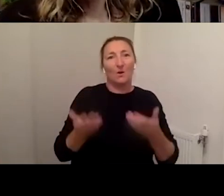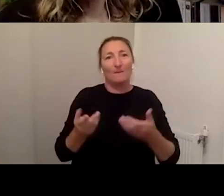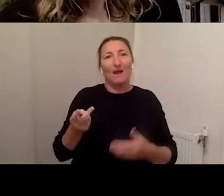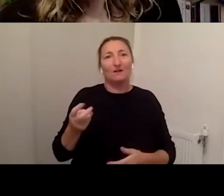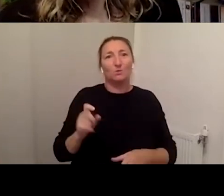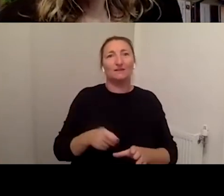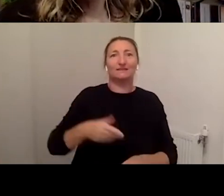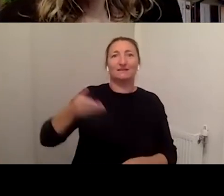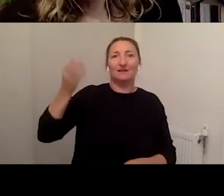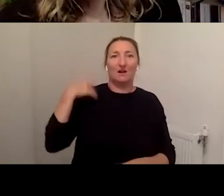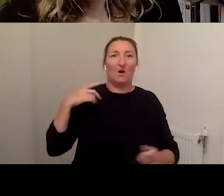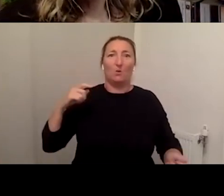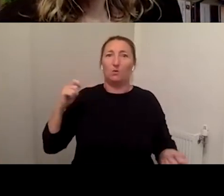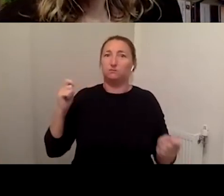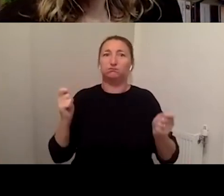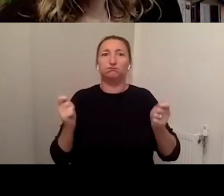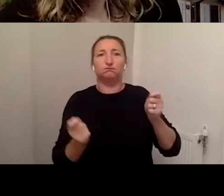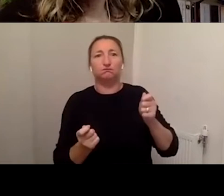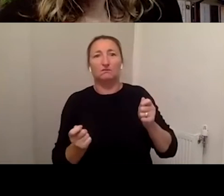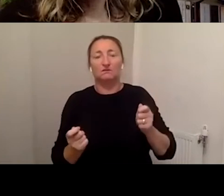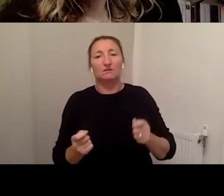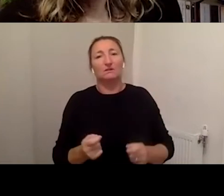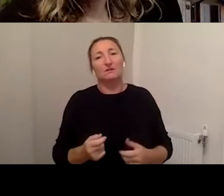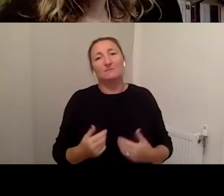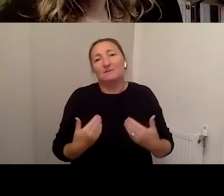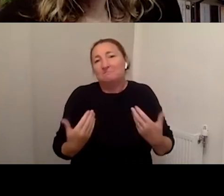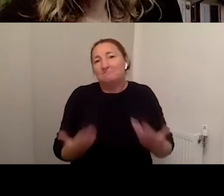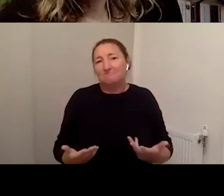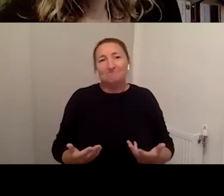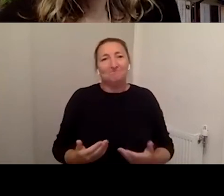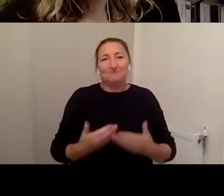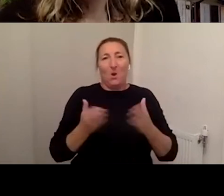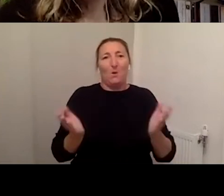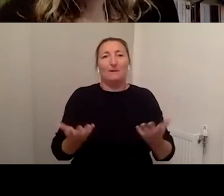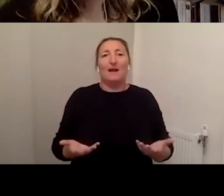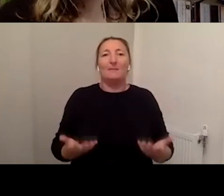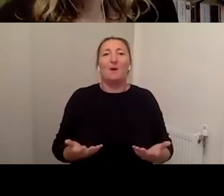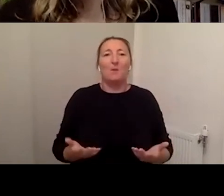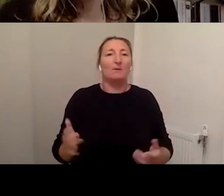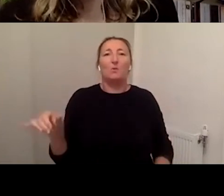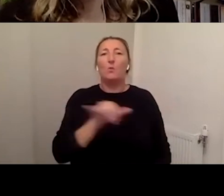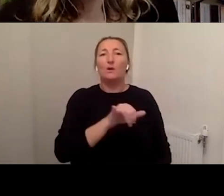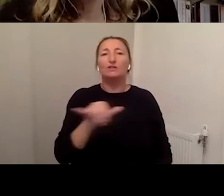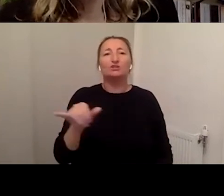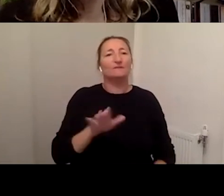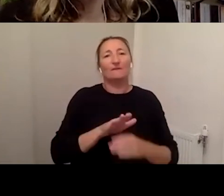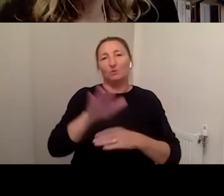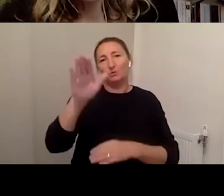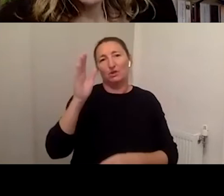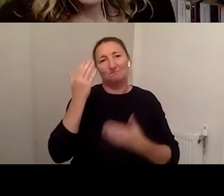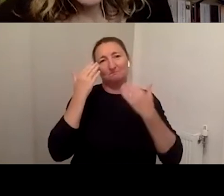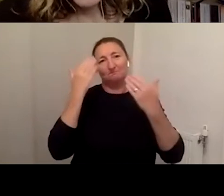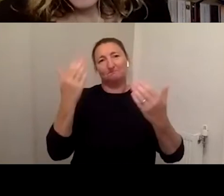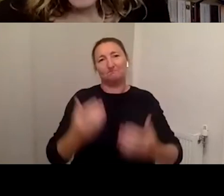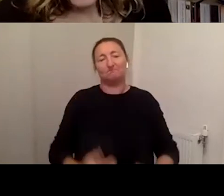fascinating developing scenarios for the future, but it is very open to which pathways we'll be taking.